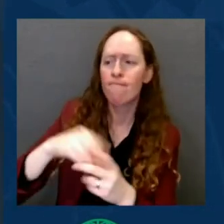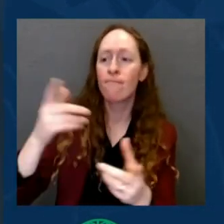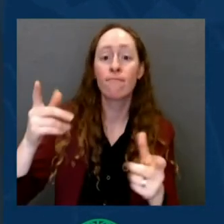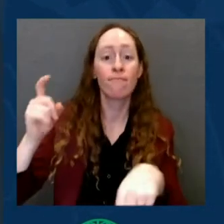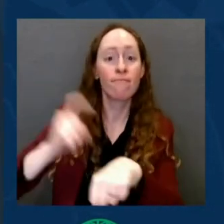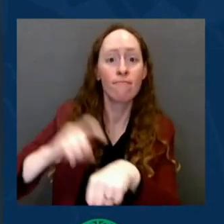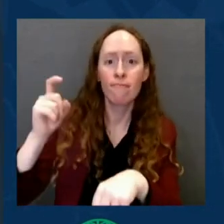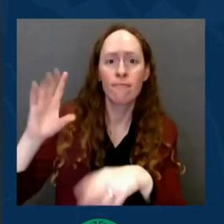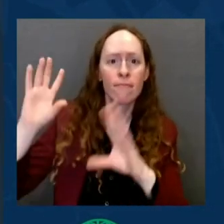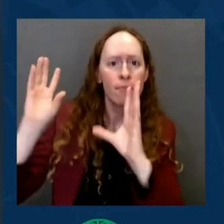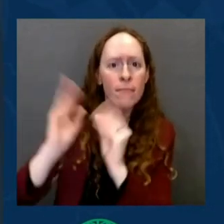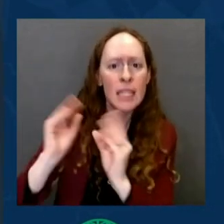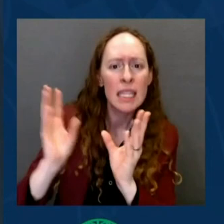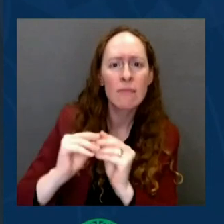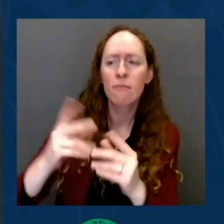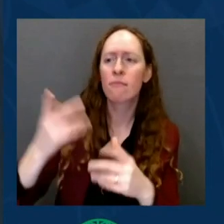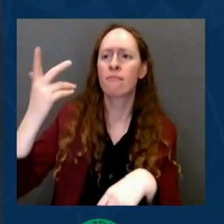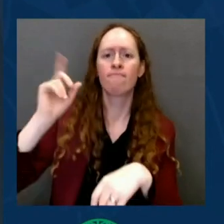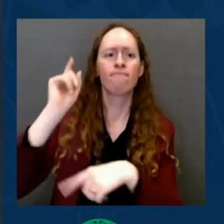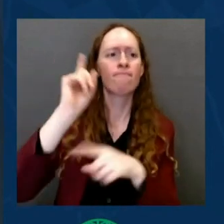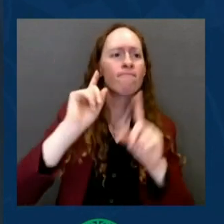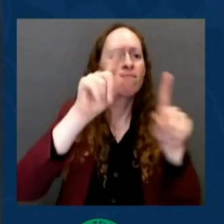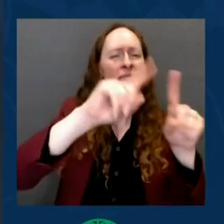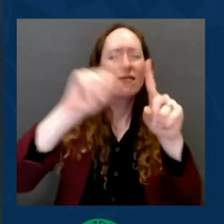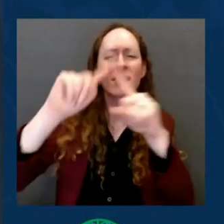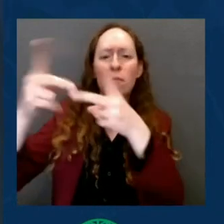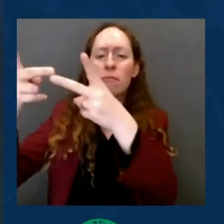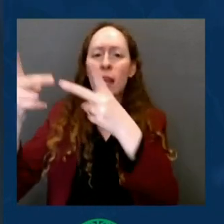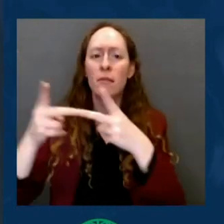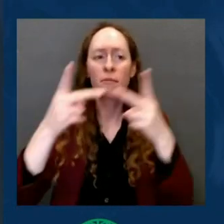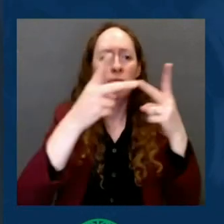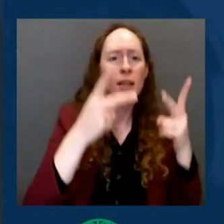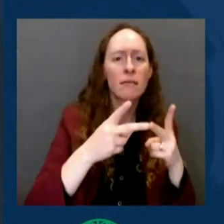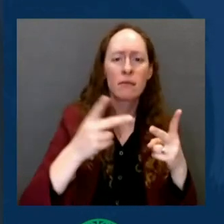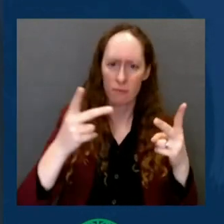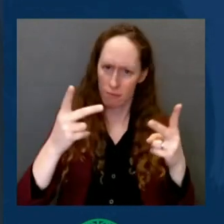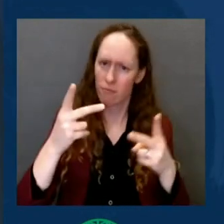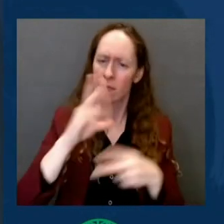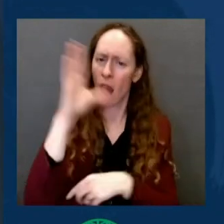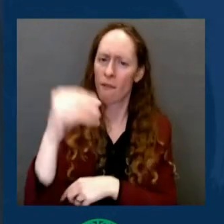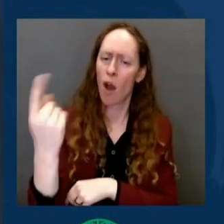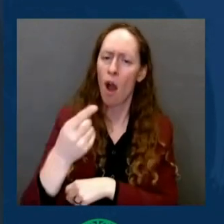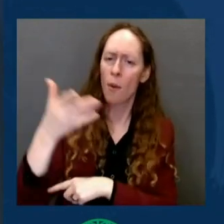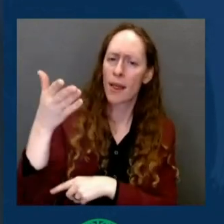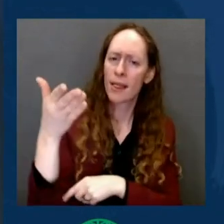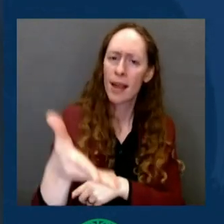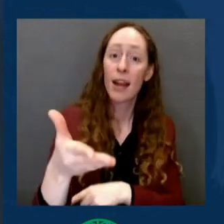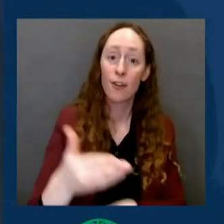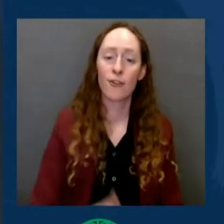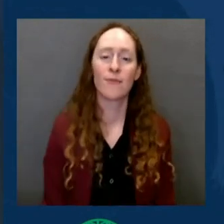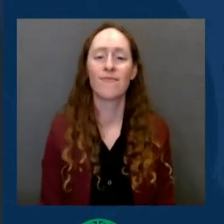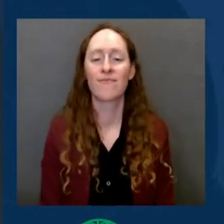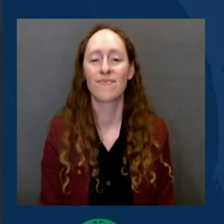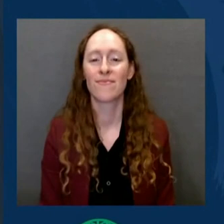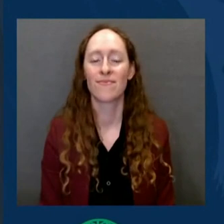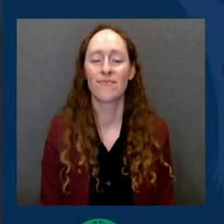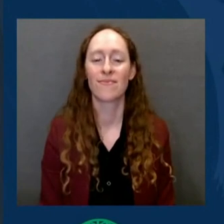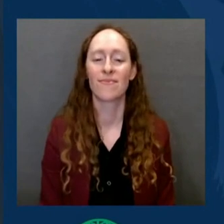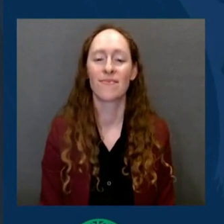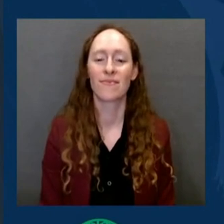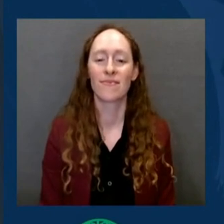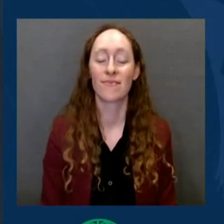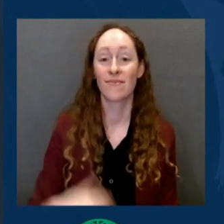place. That's why I announced in September at the United Nations General Assembly that the United States fully